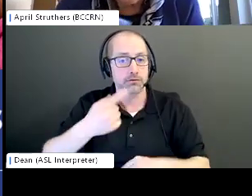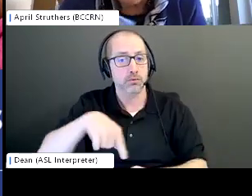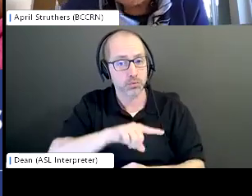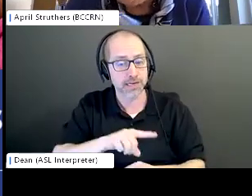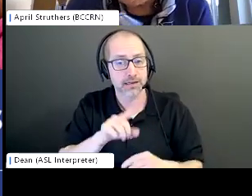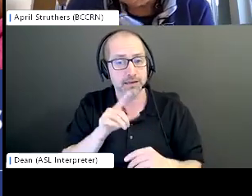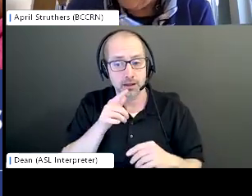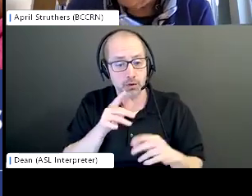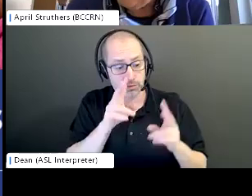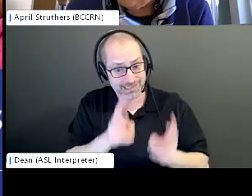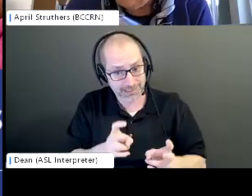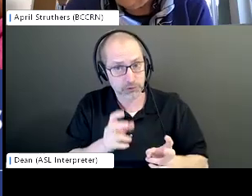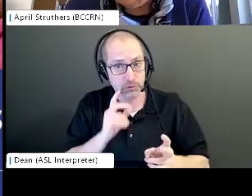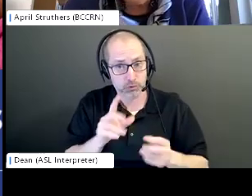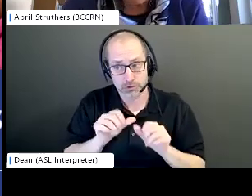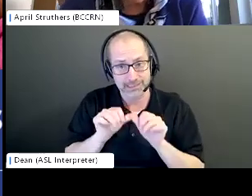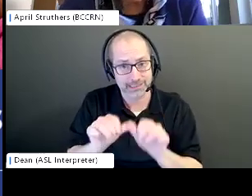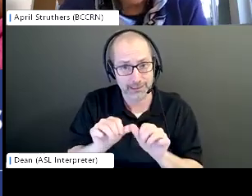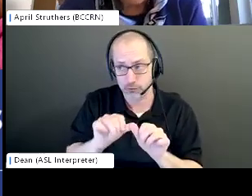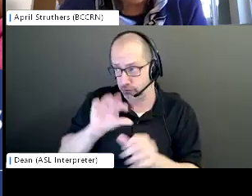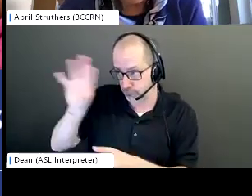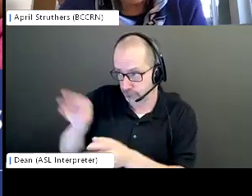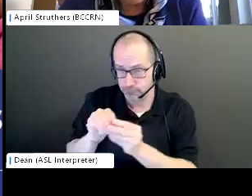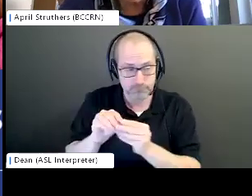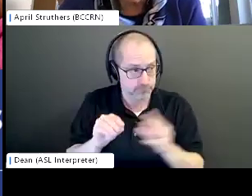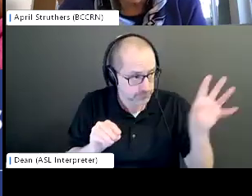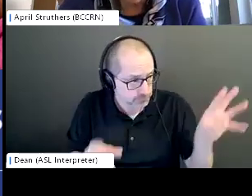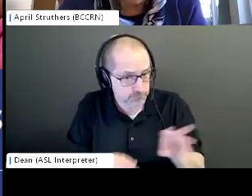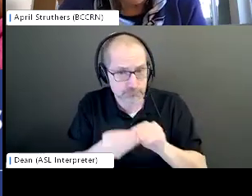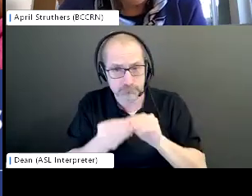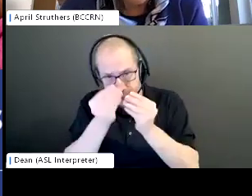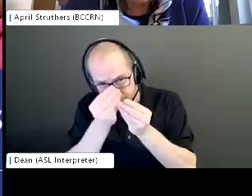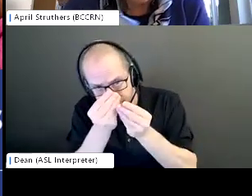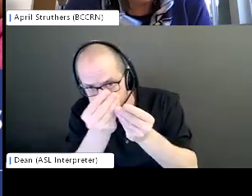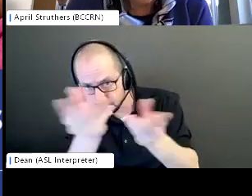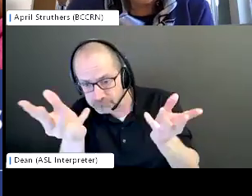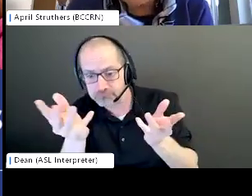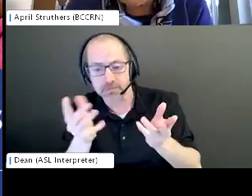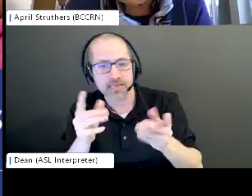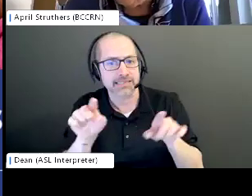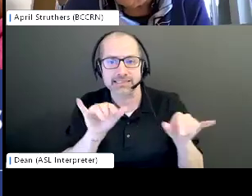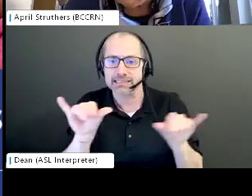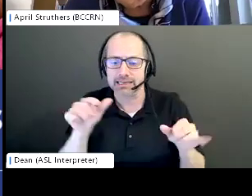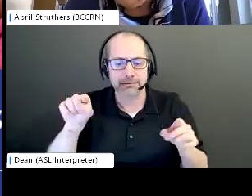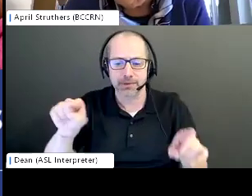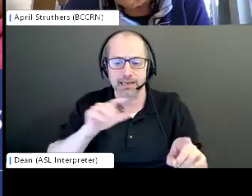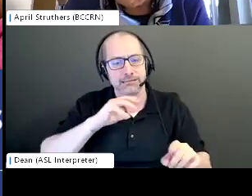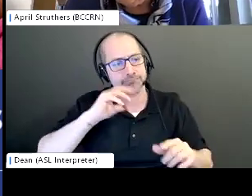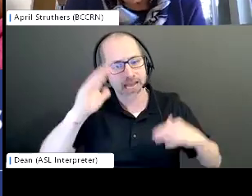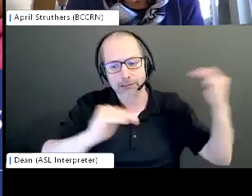those issues to light in the same way that we have in terms of adult abuse overall.